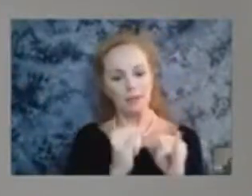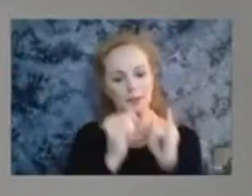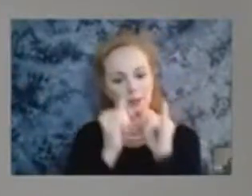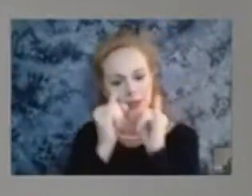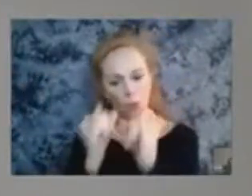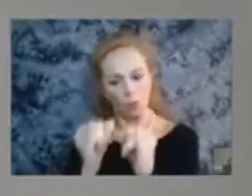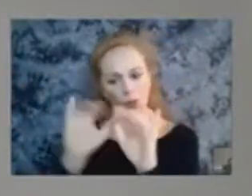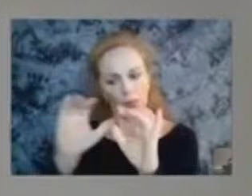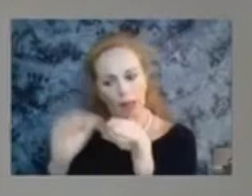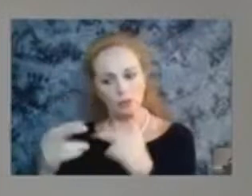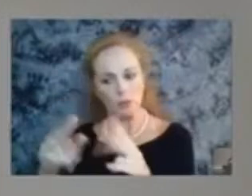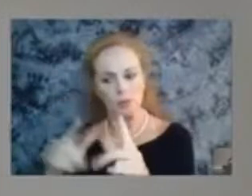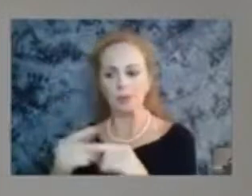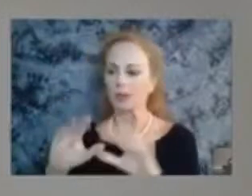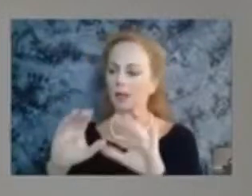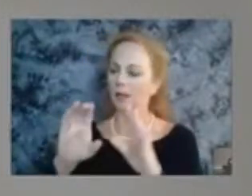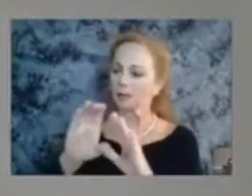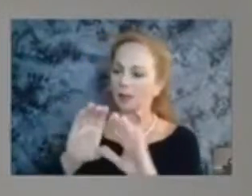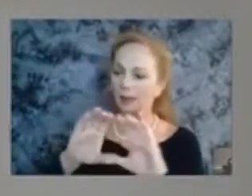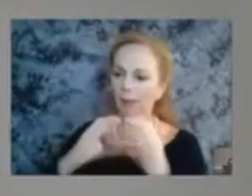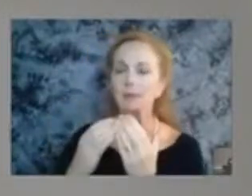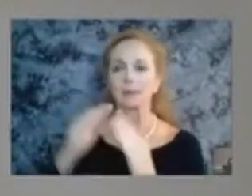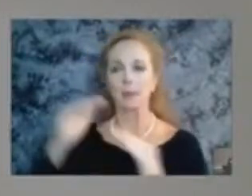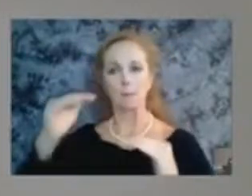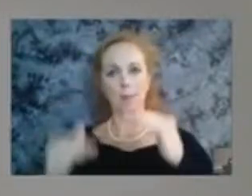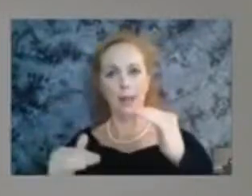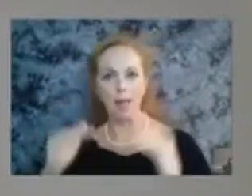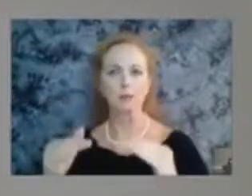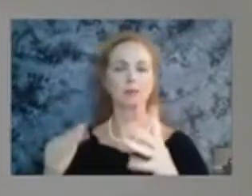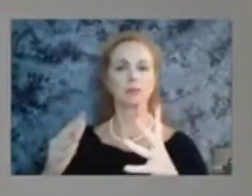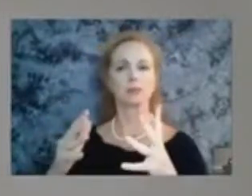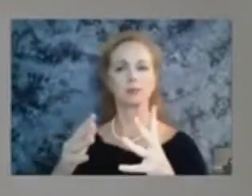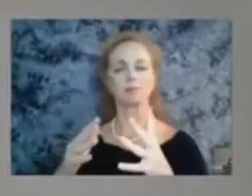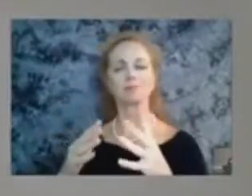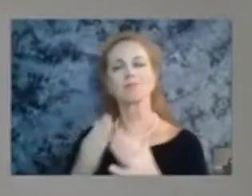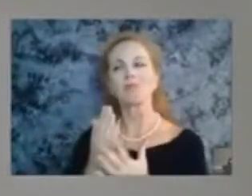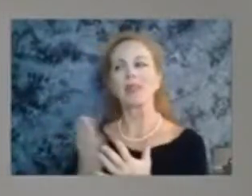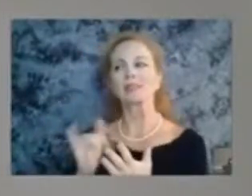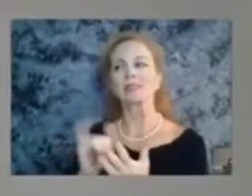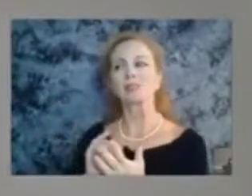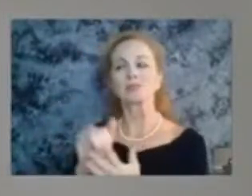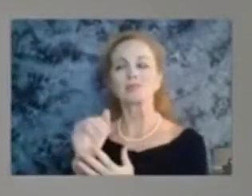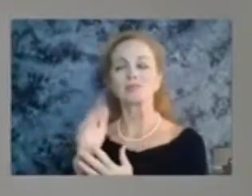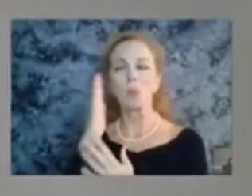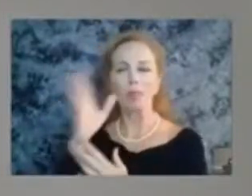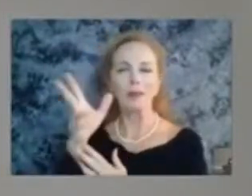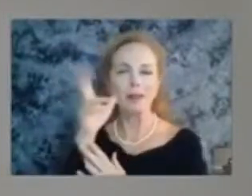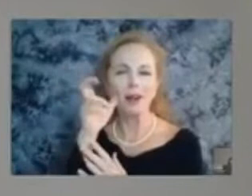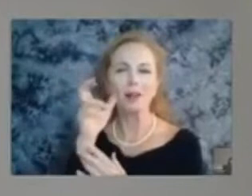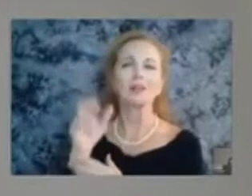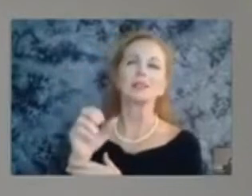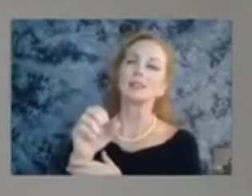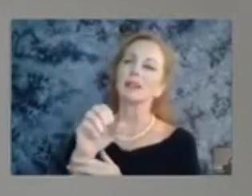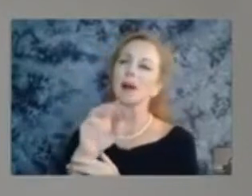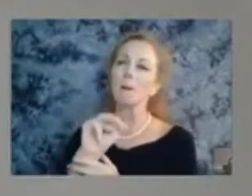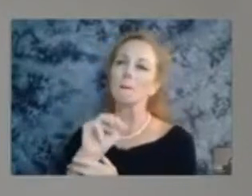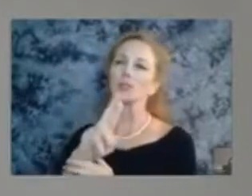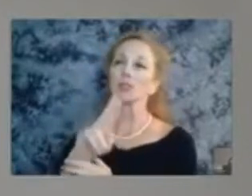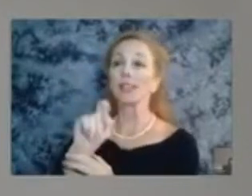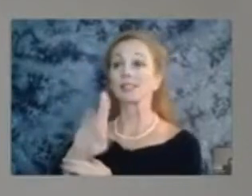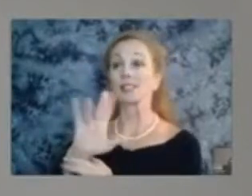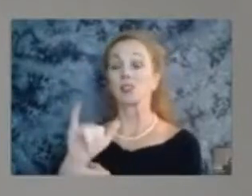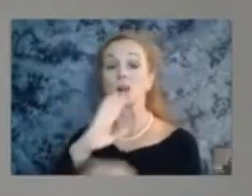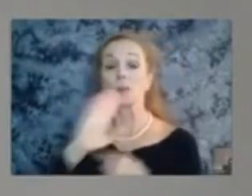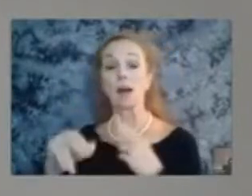and courses and balancing some things that you're going to hear Mr. Kingsley talk about later about screen time and making sure we